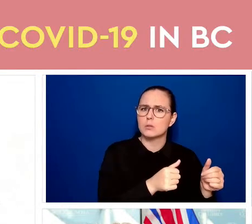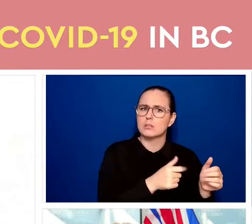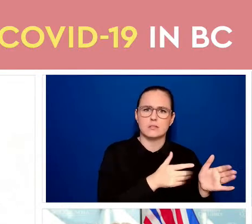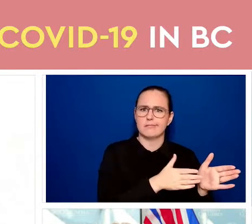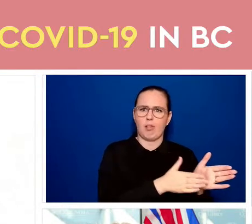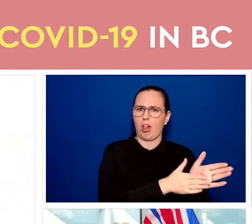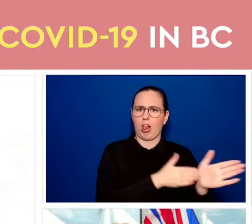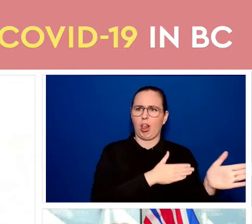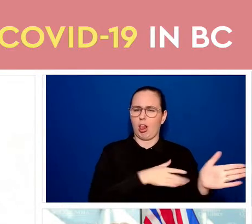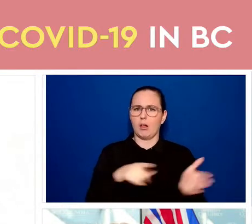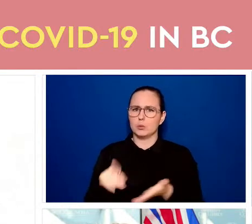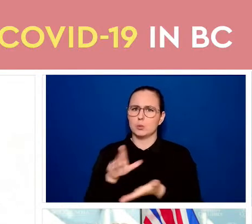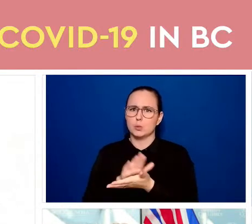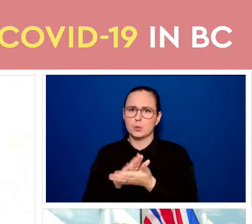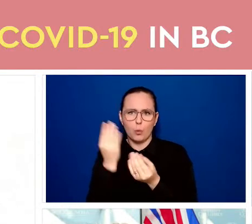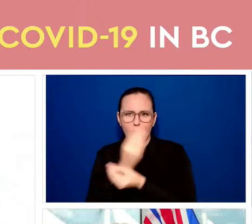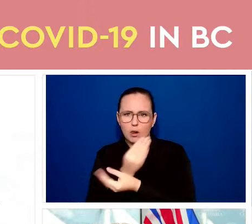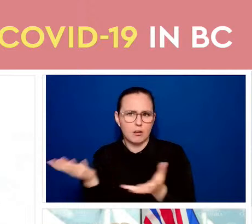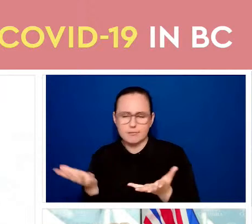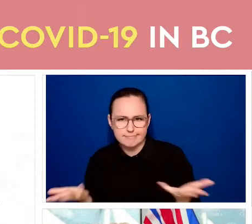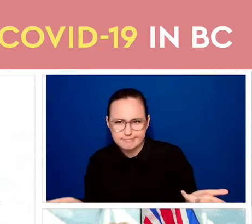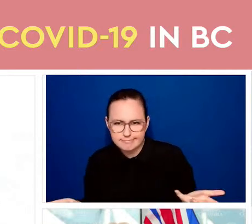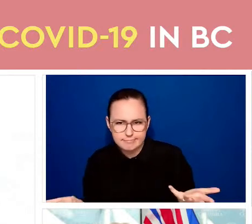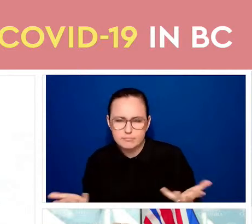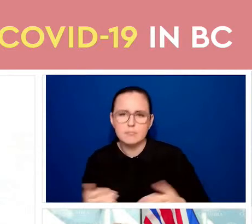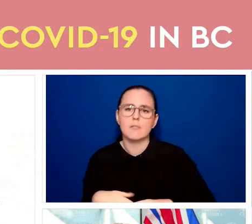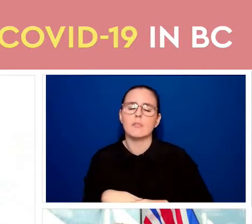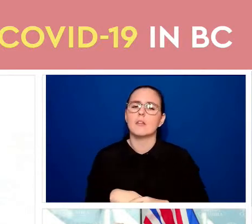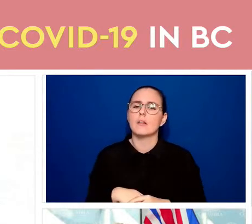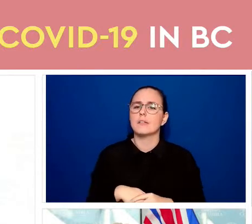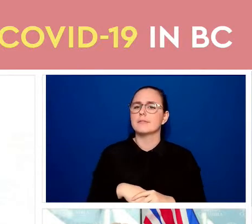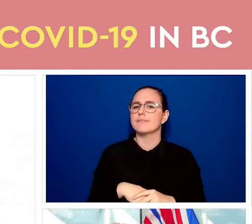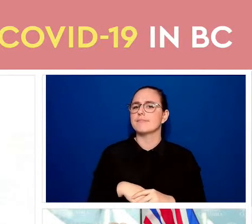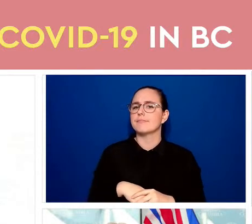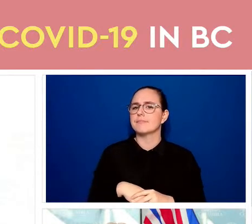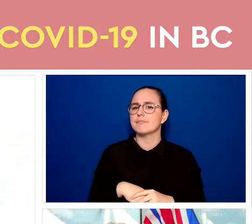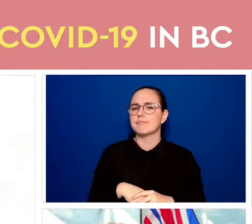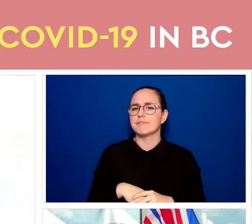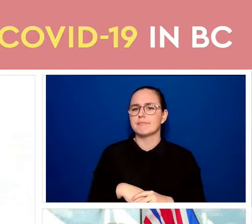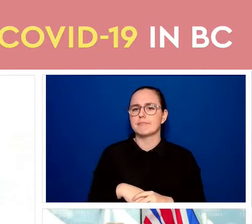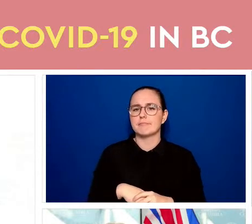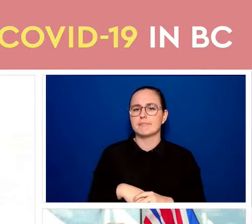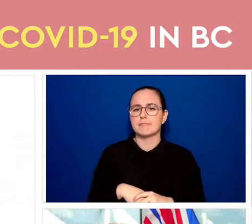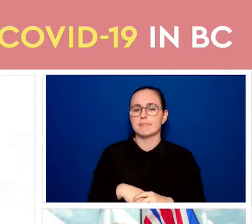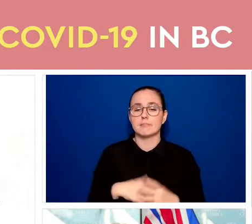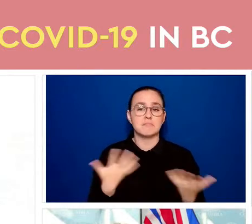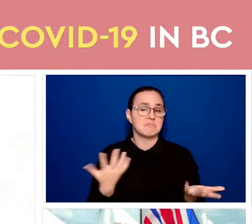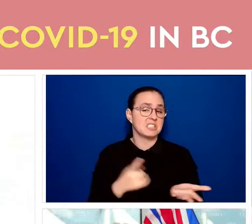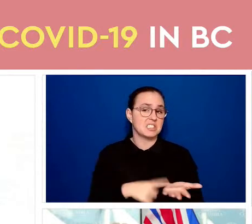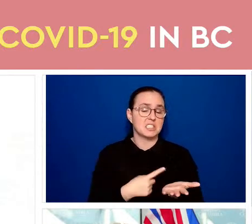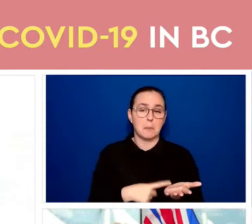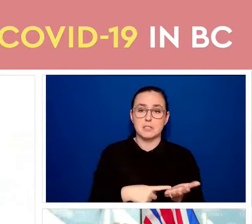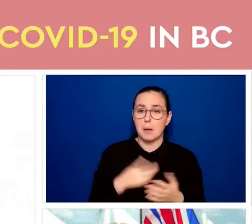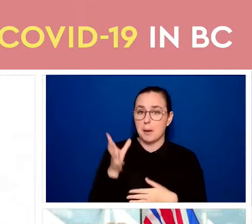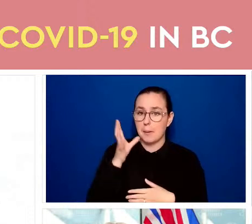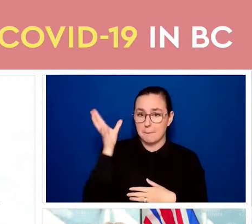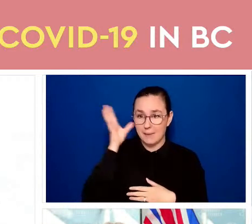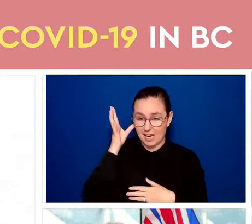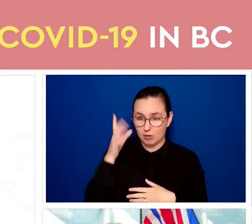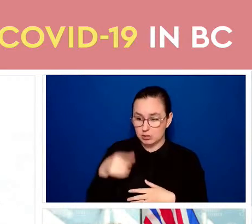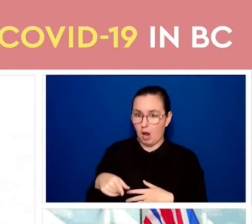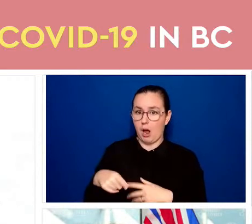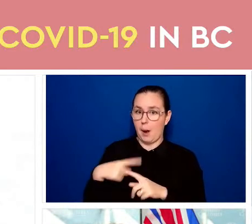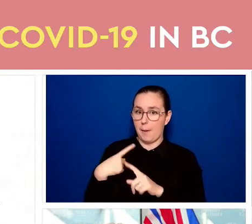get often a text from the lab. So them sharing that information is something that is helpful to some